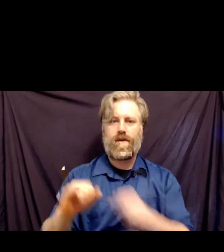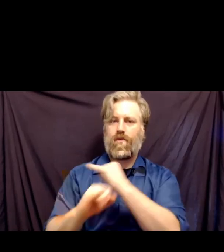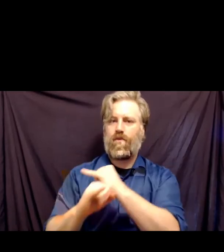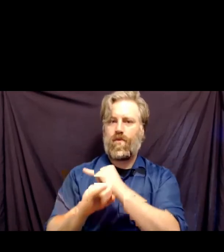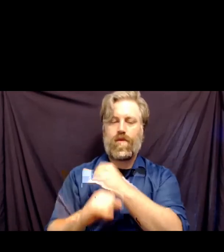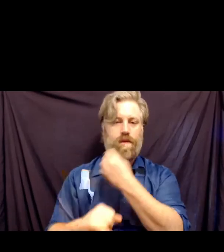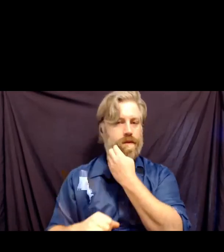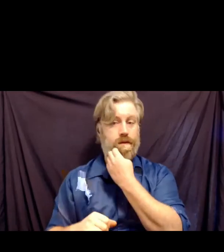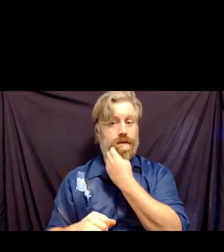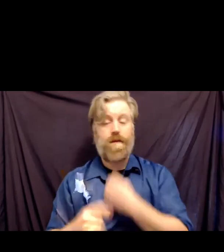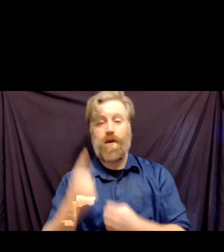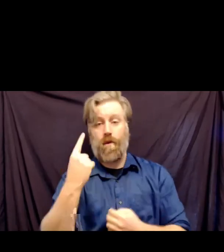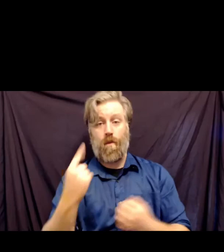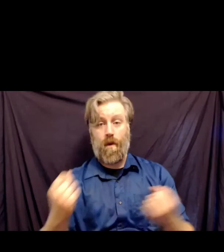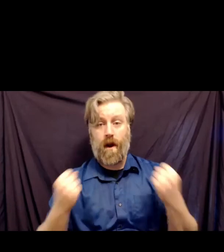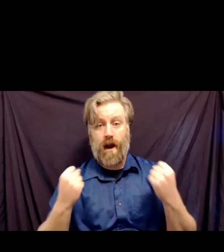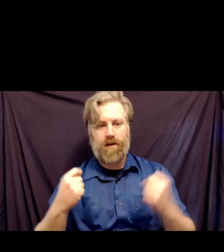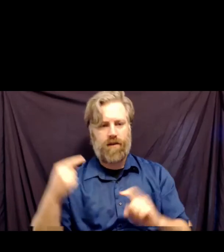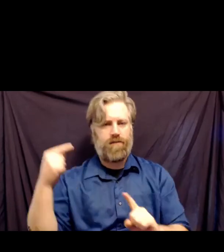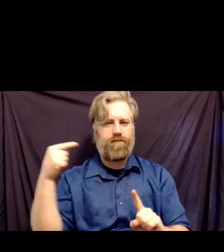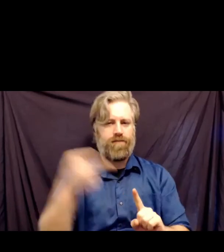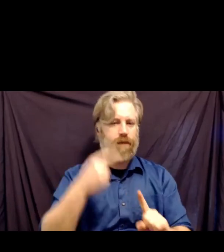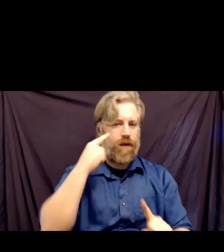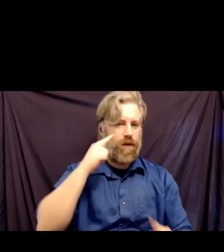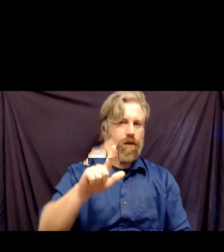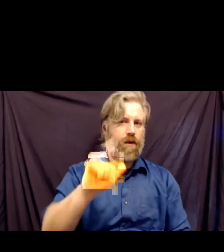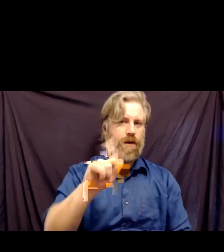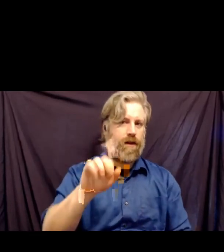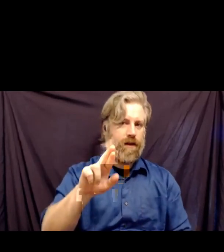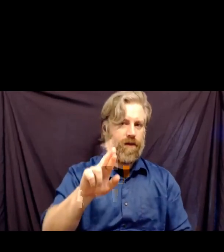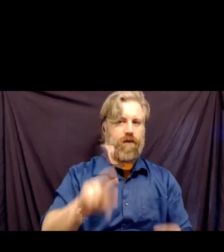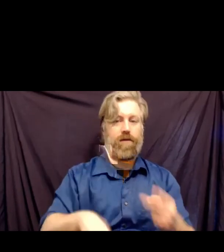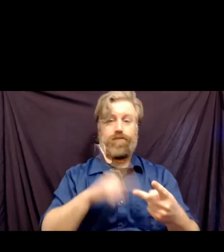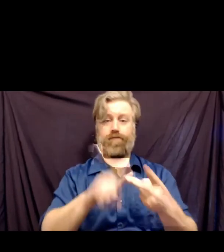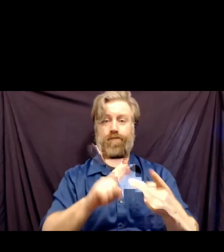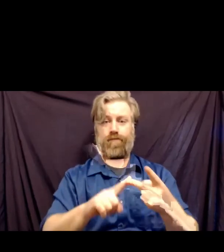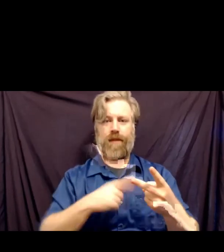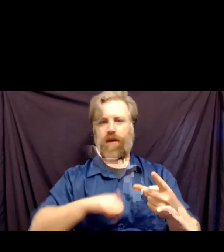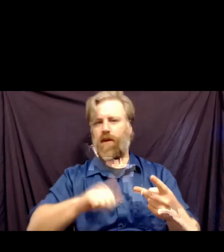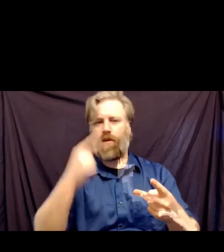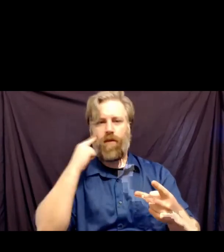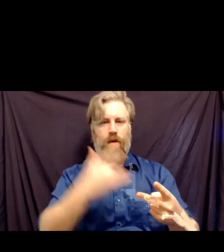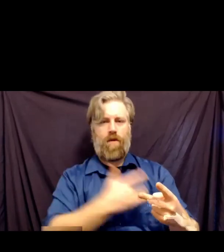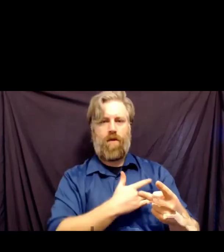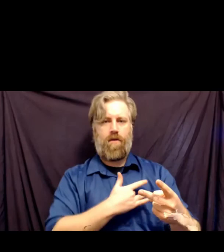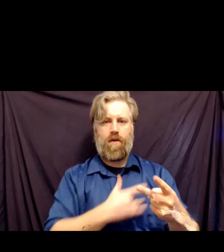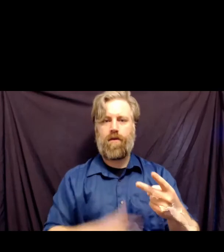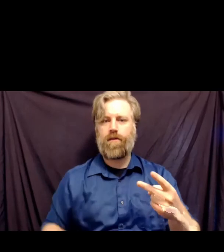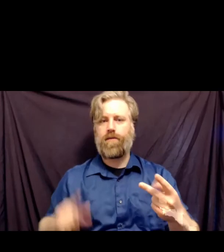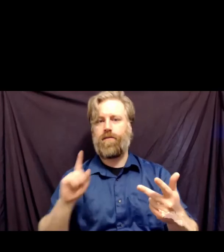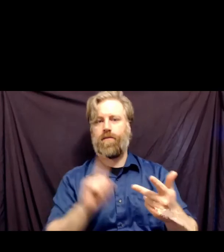with the liver system. One of the exercises works with the heart system. One of them works with